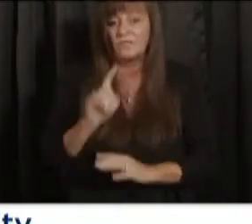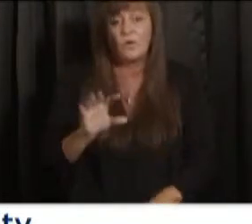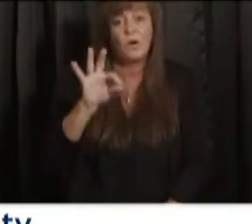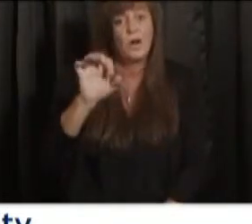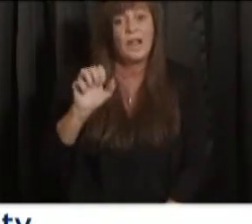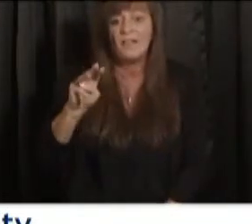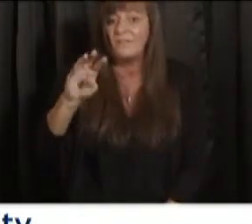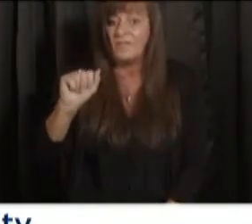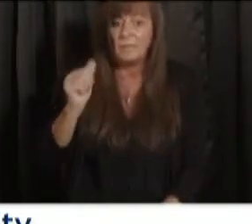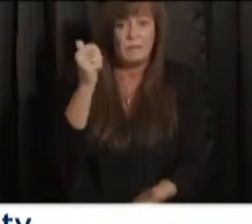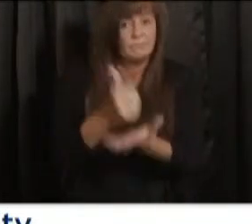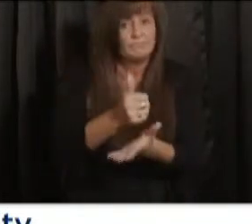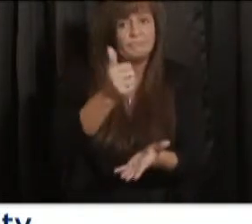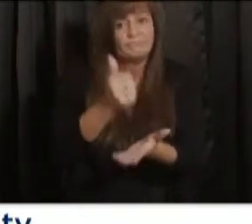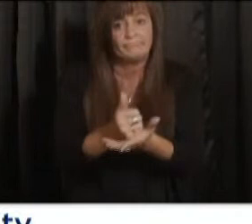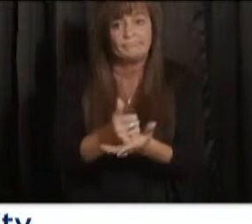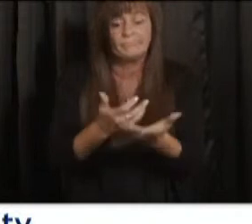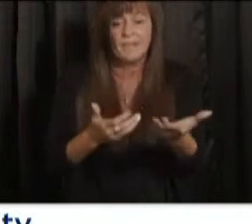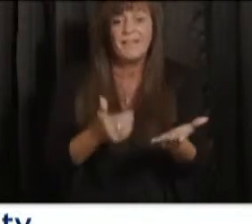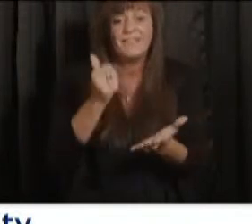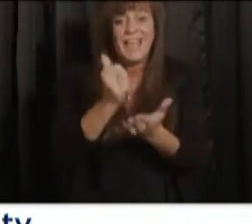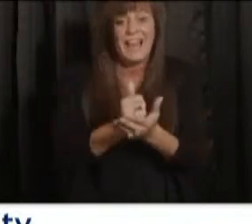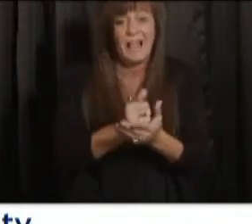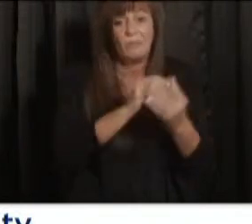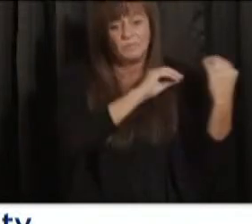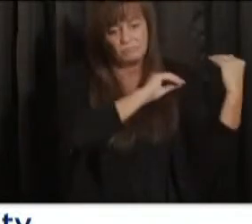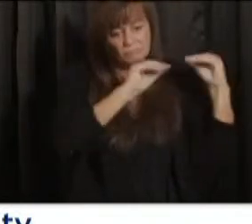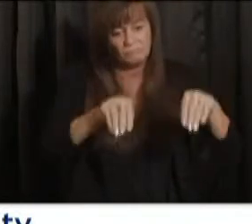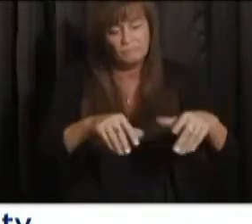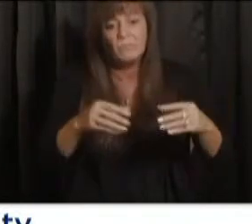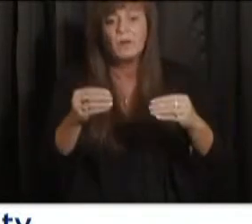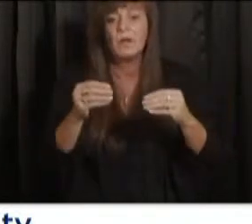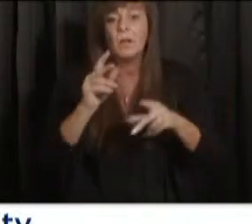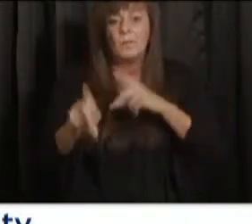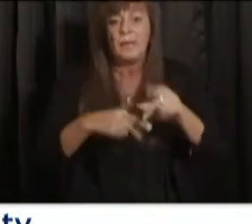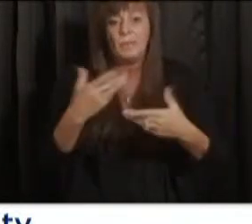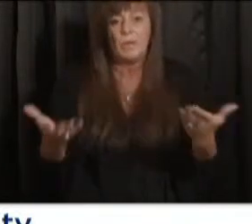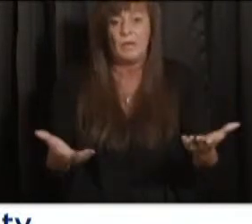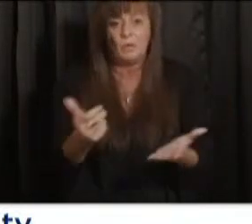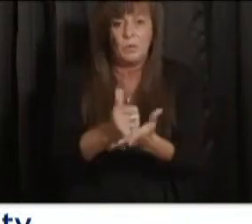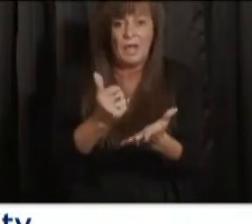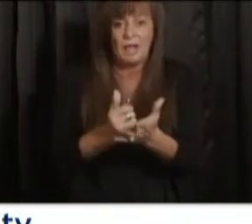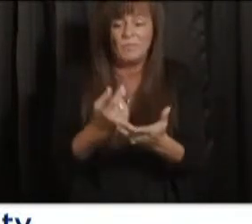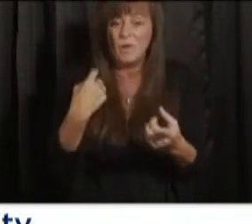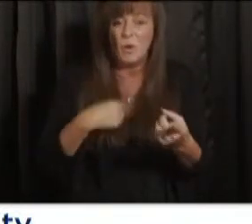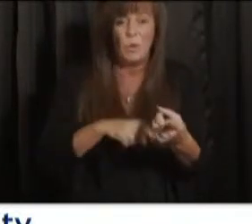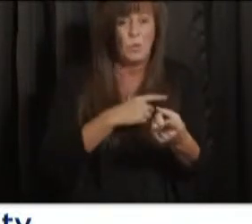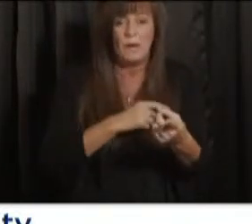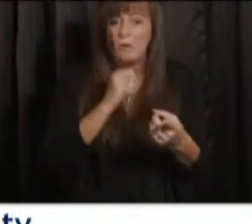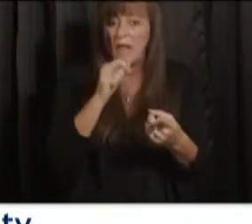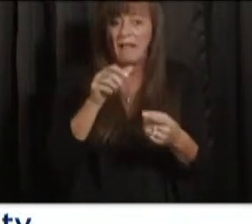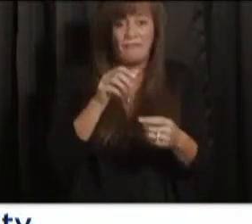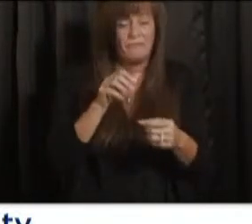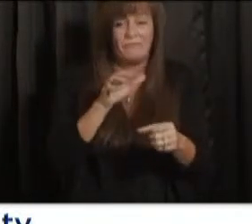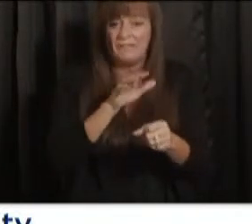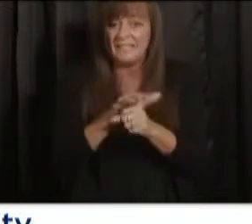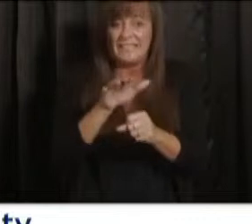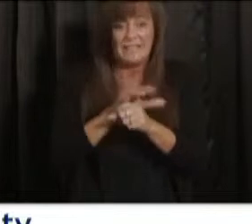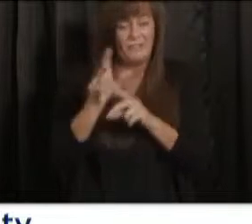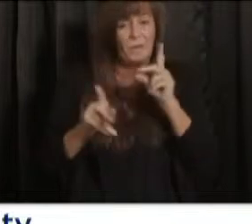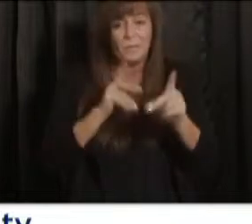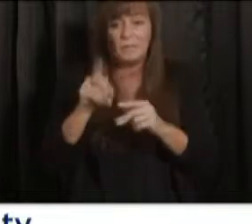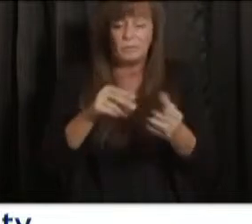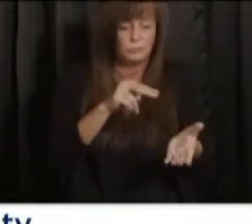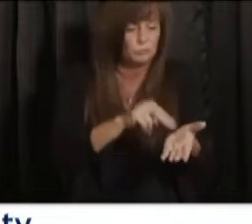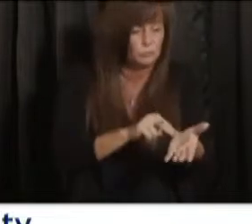team. That helps on the personnel side. We are also, as you know, suffering from a difficulty to attract and retain people. It's been a